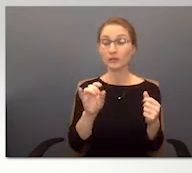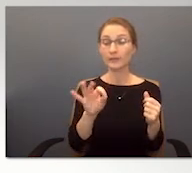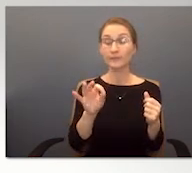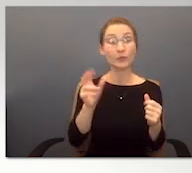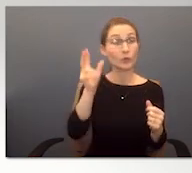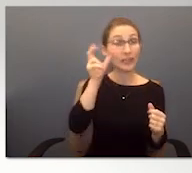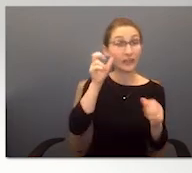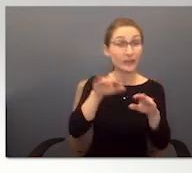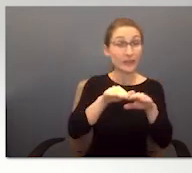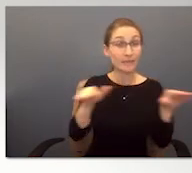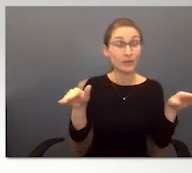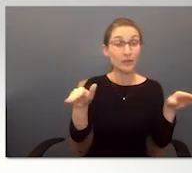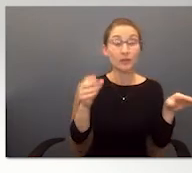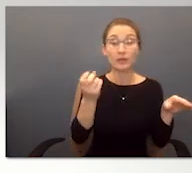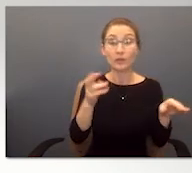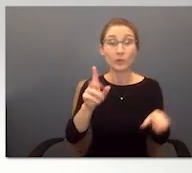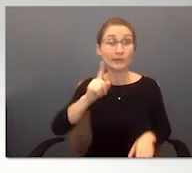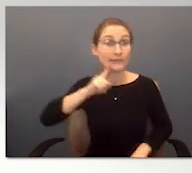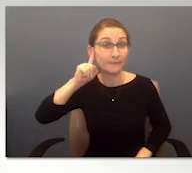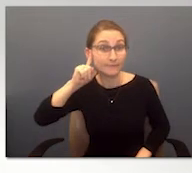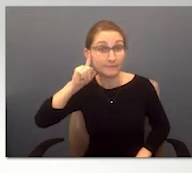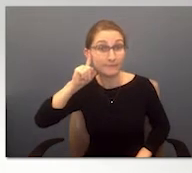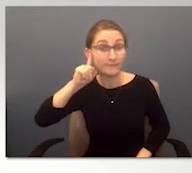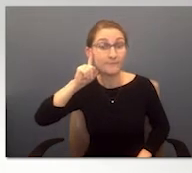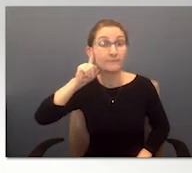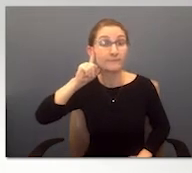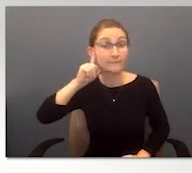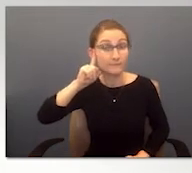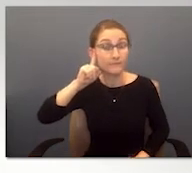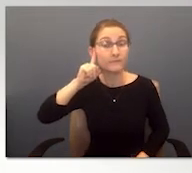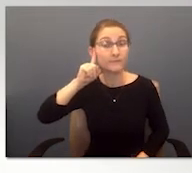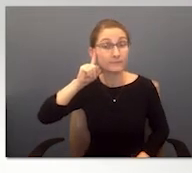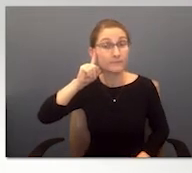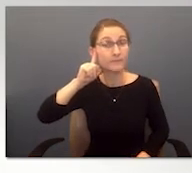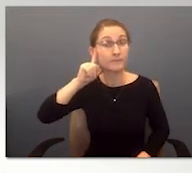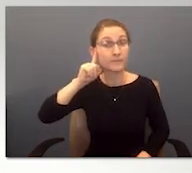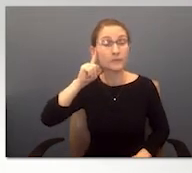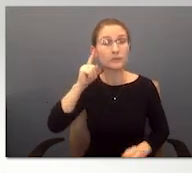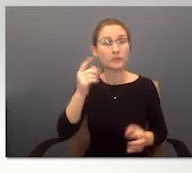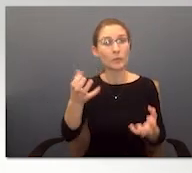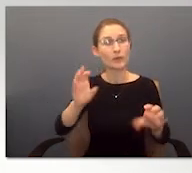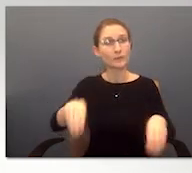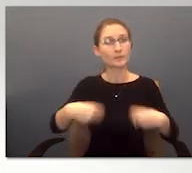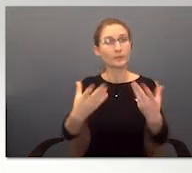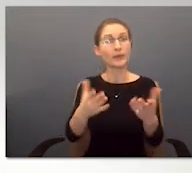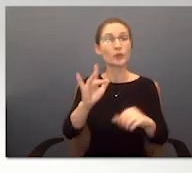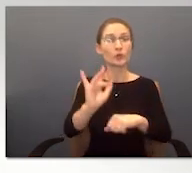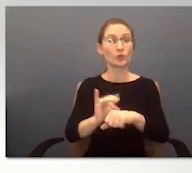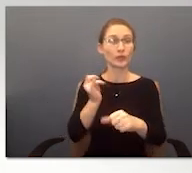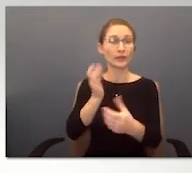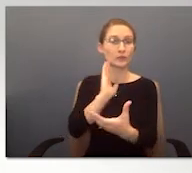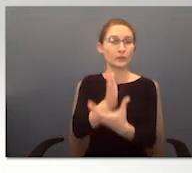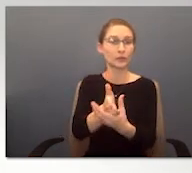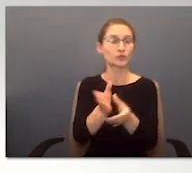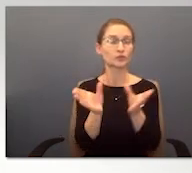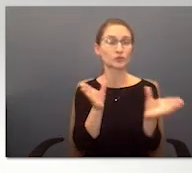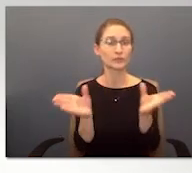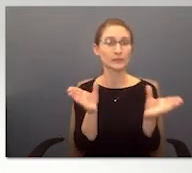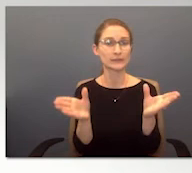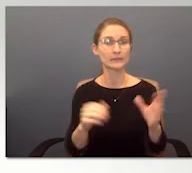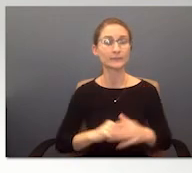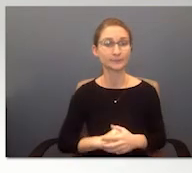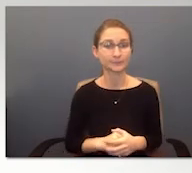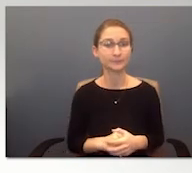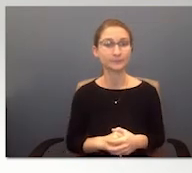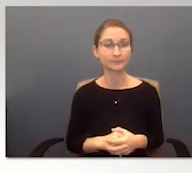have differences in hearing, who are deaf, to adequate early intervention services. And so our EDDI